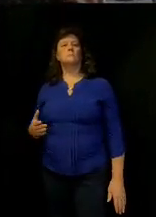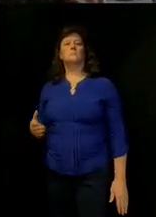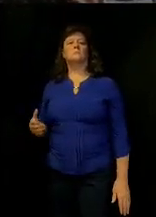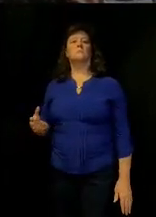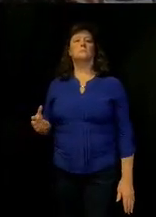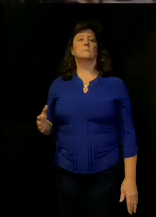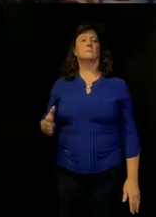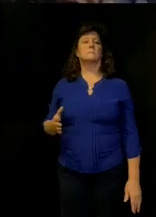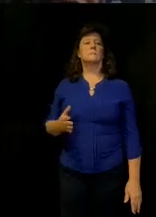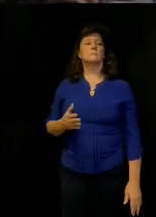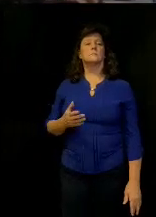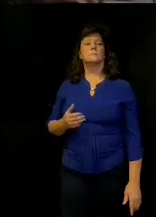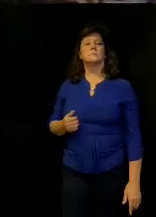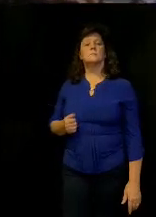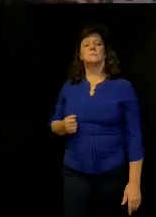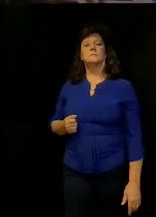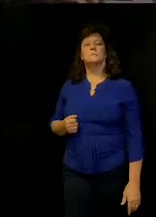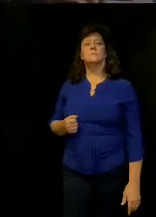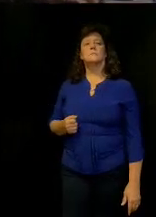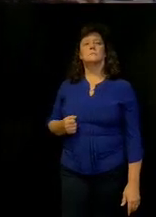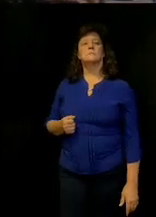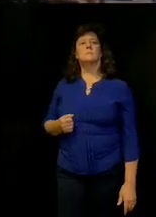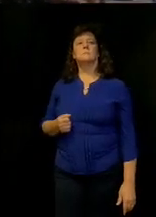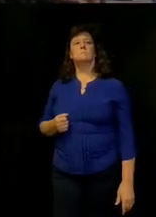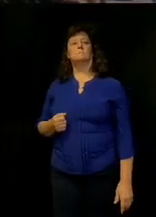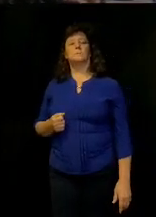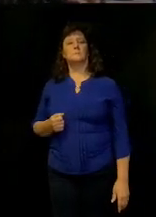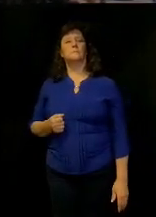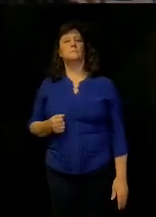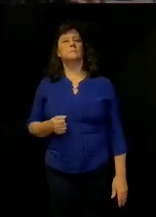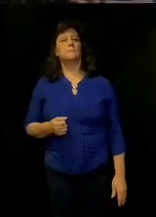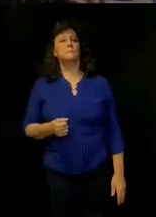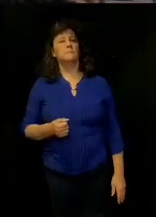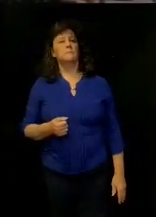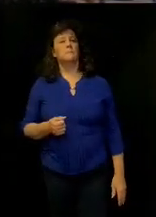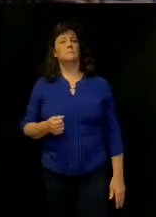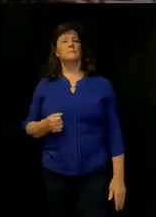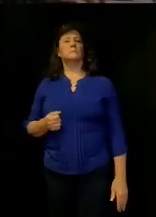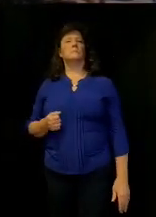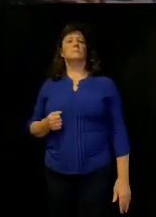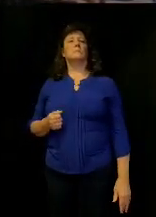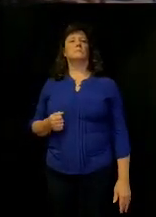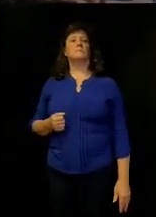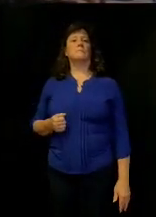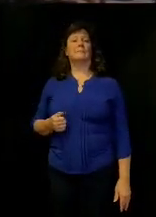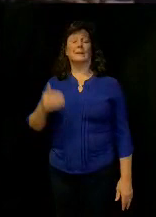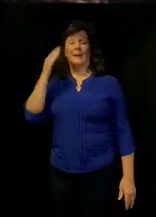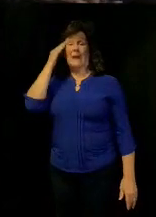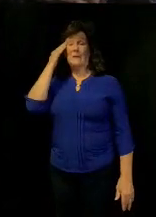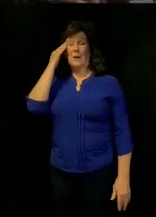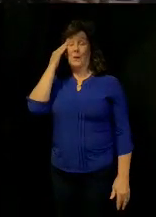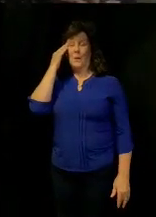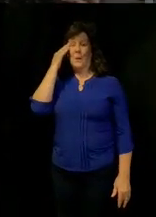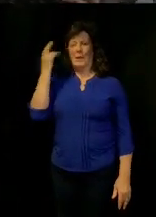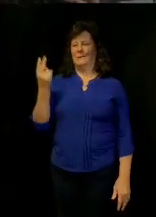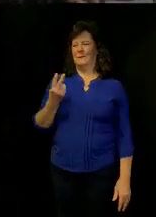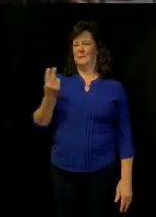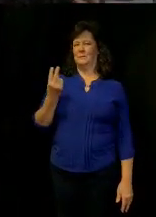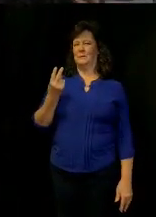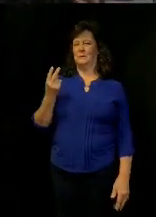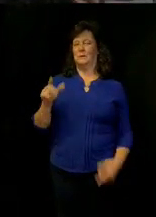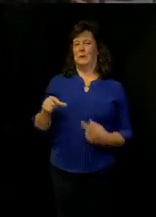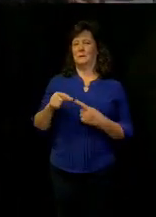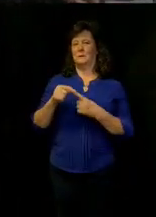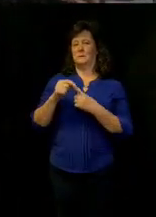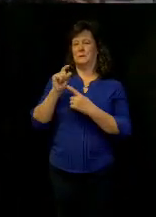You know, and I know this couple, you know, special needs